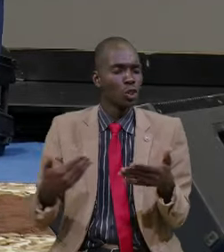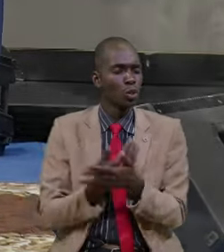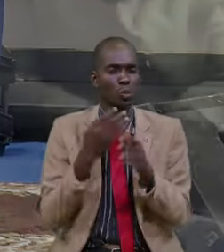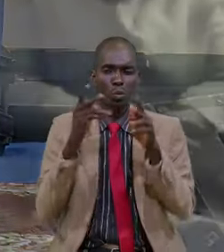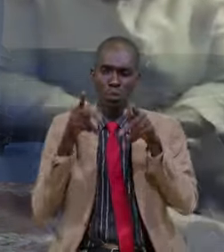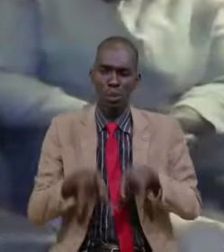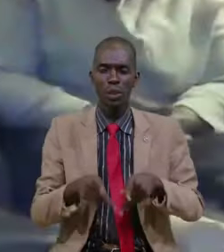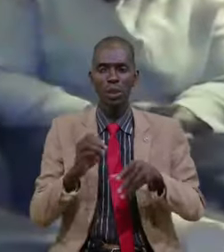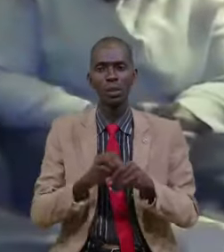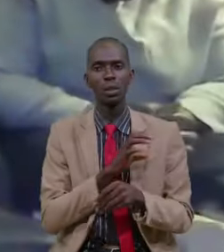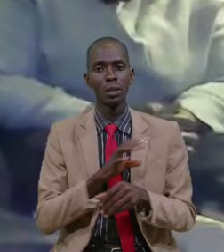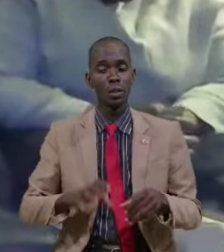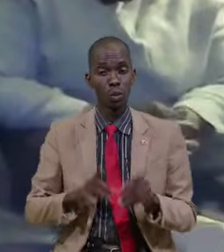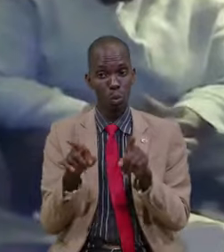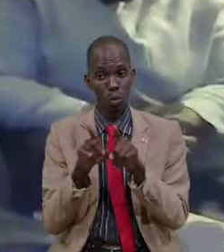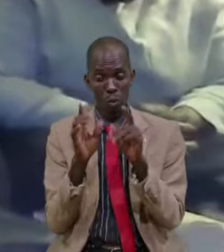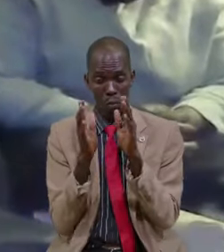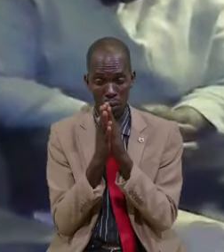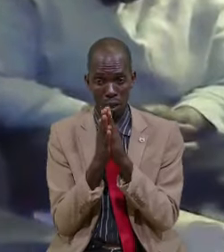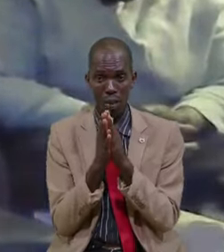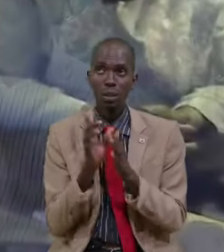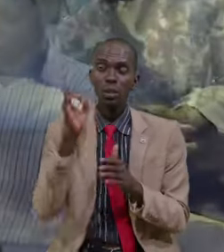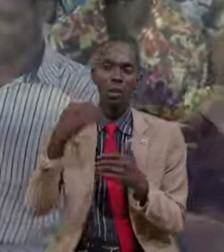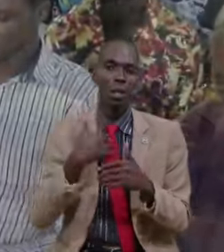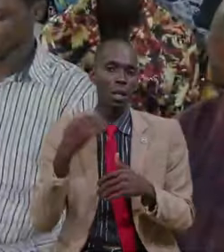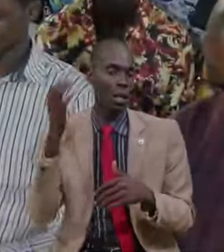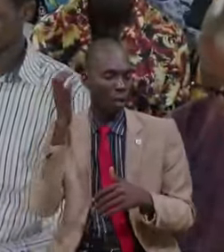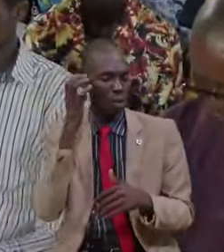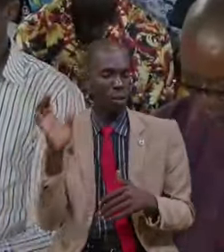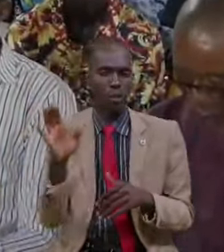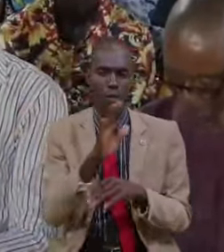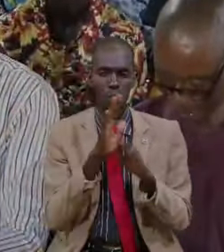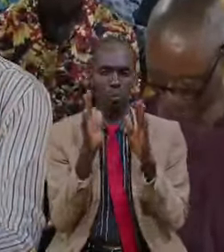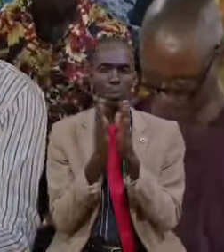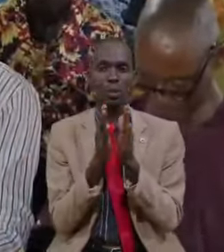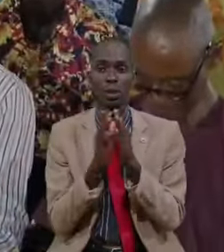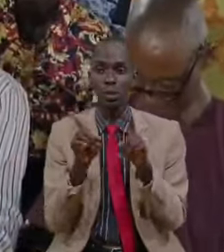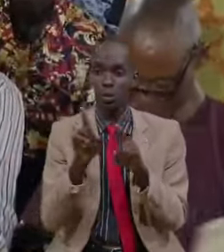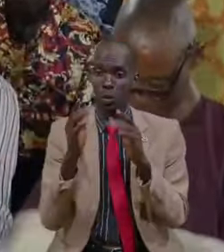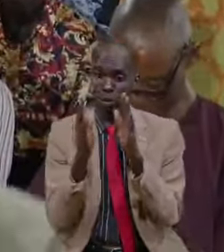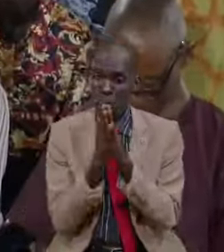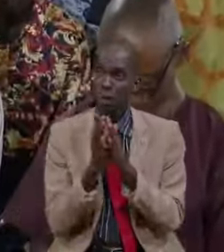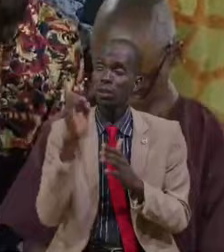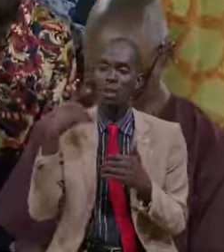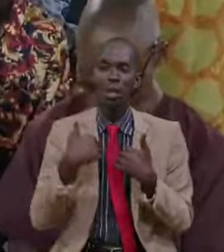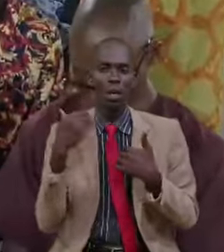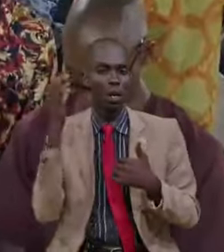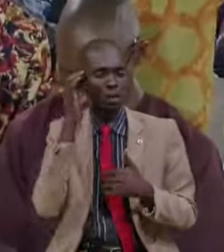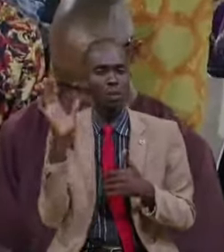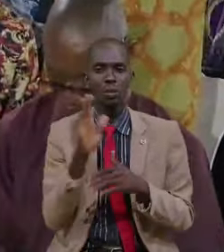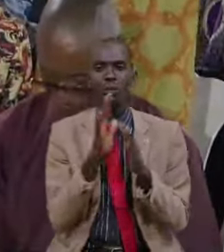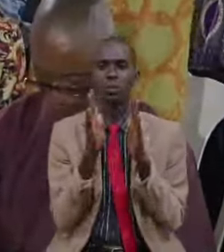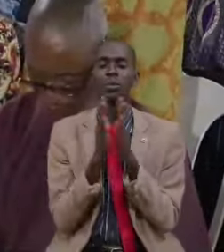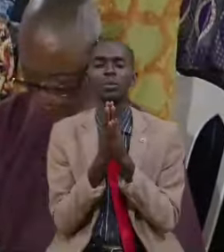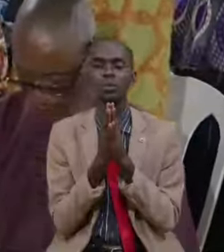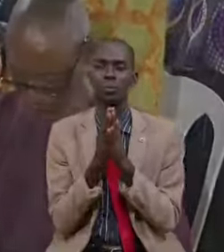has answered your prayer. I said, he has answered your prayer. Keep on standing, keep on standing,